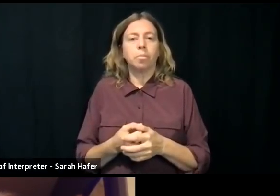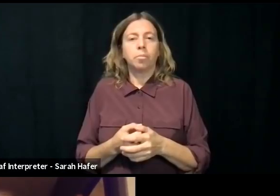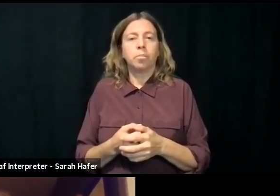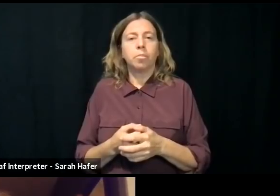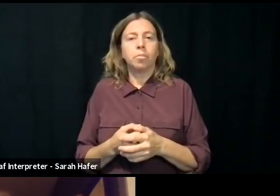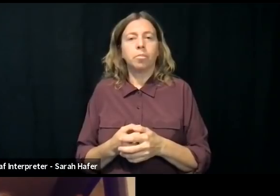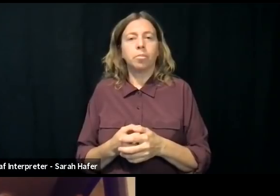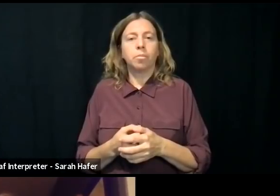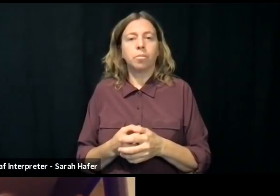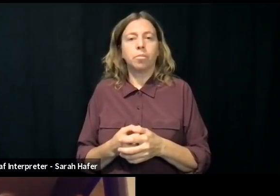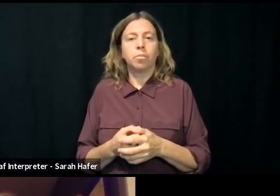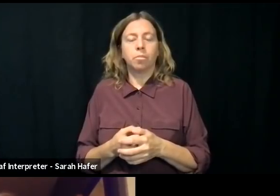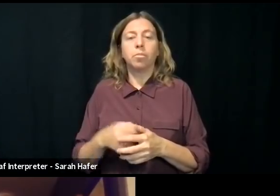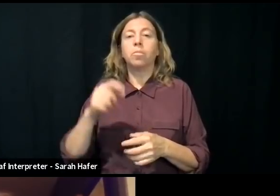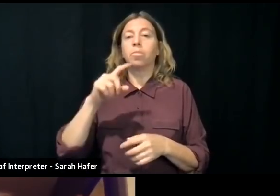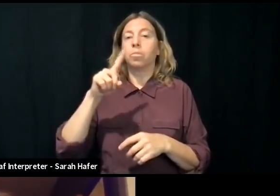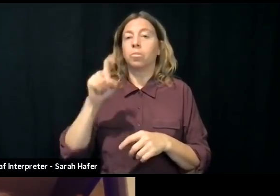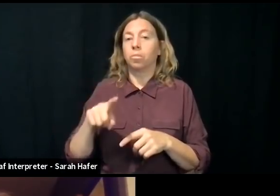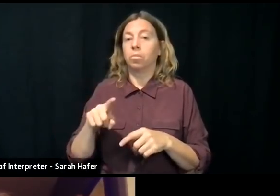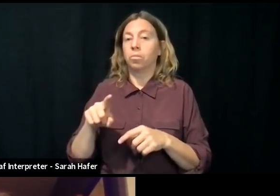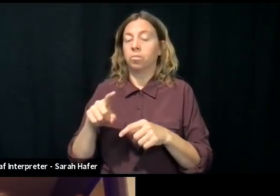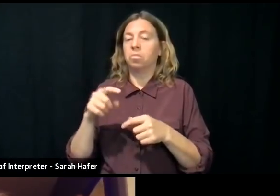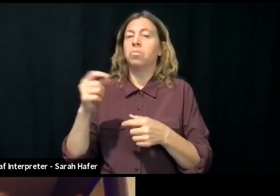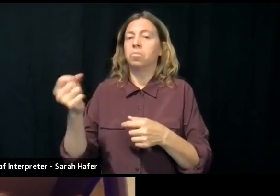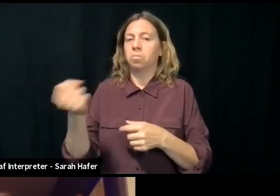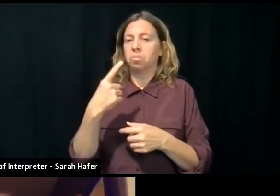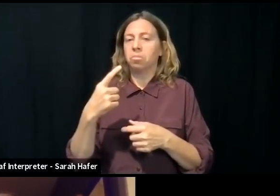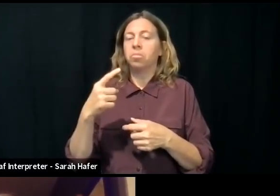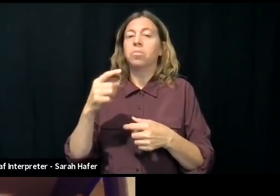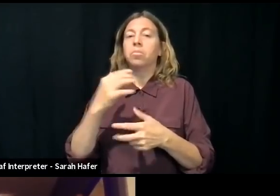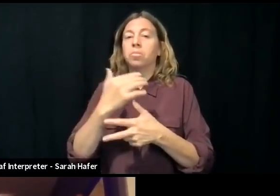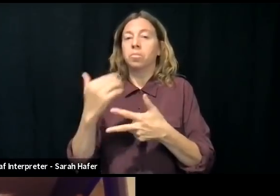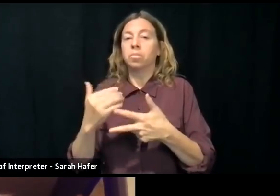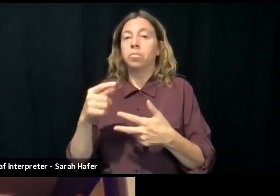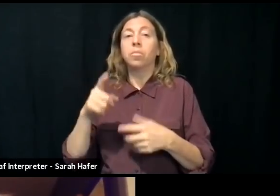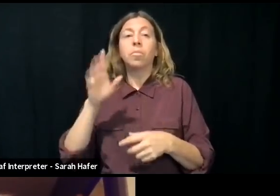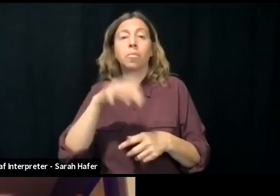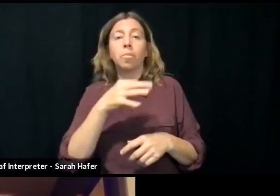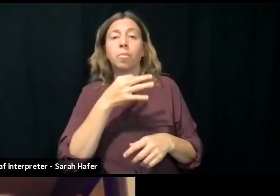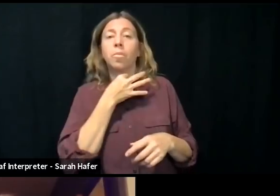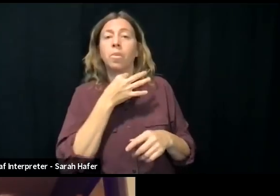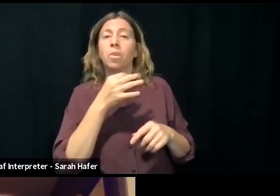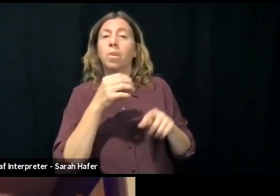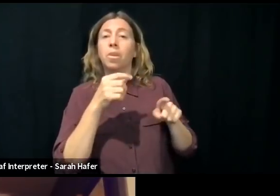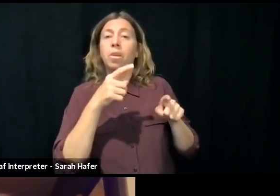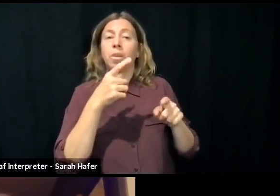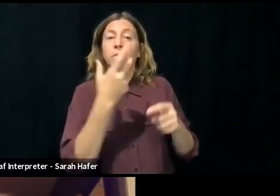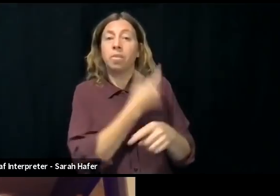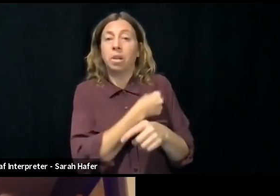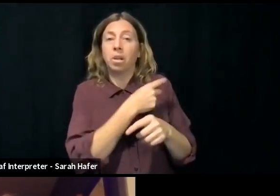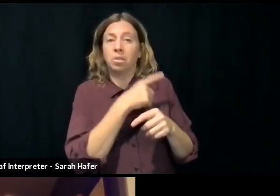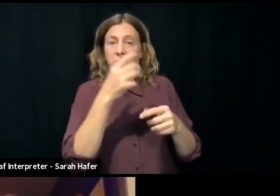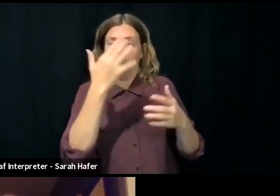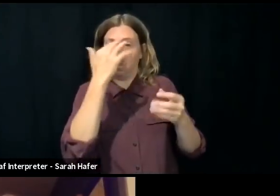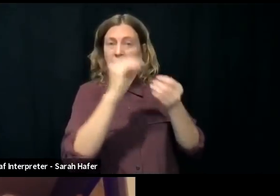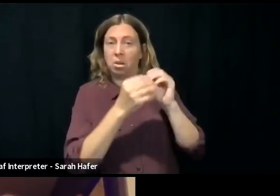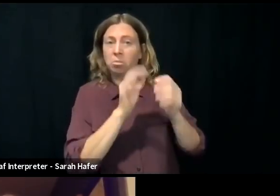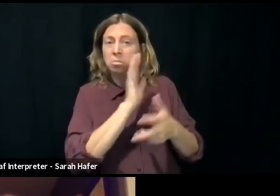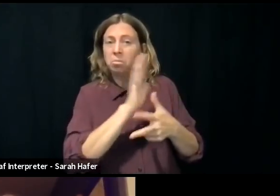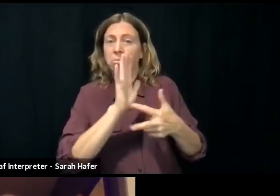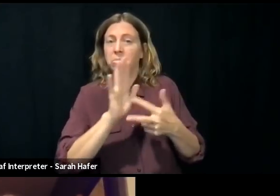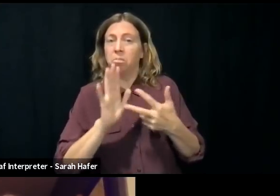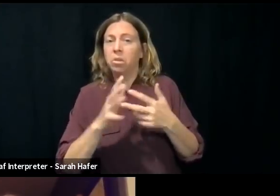I would imagine yes. I can't imagine that that's not happening. I haven't seen the actual data, but it would be pretty easy, I think, to